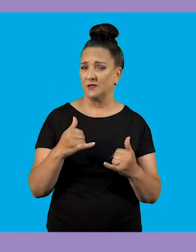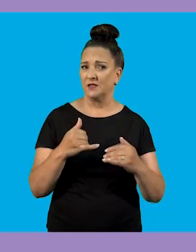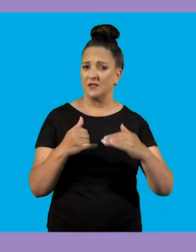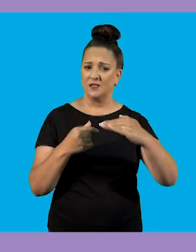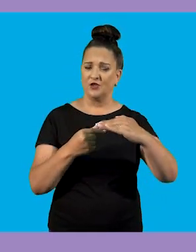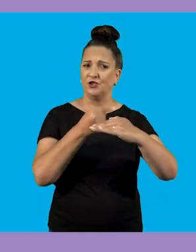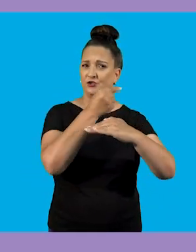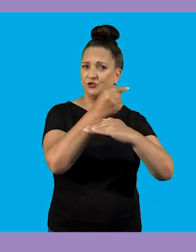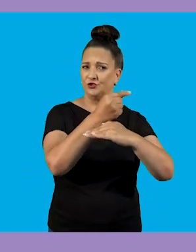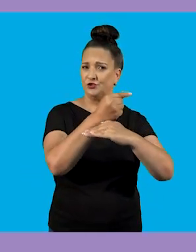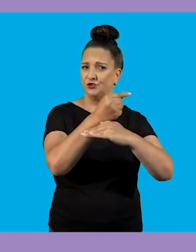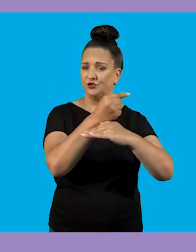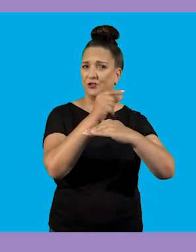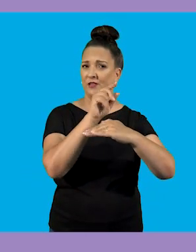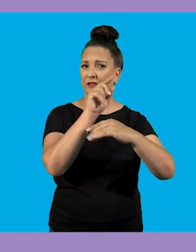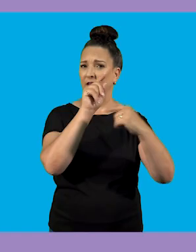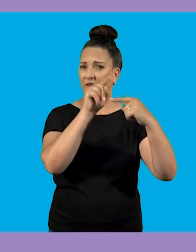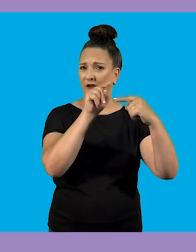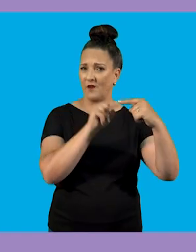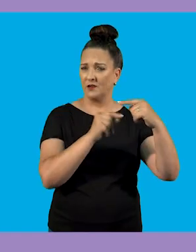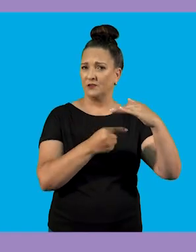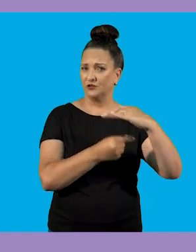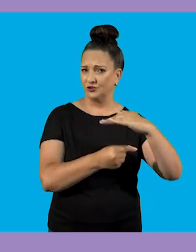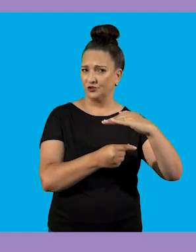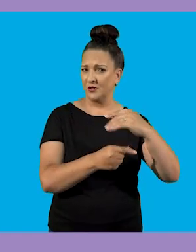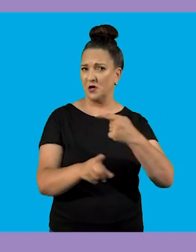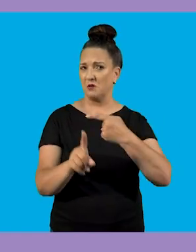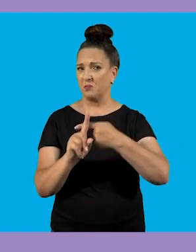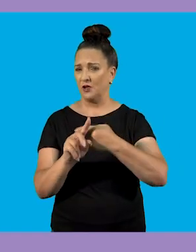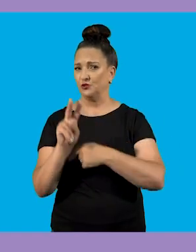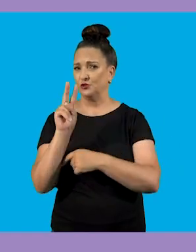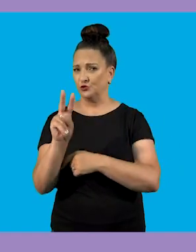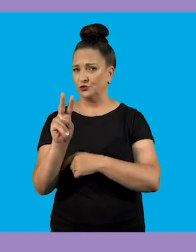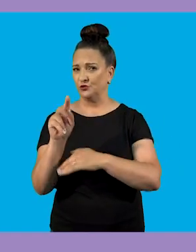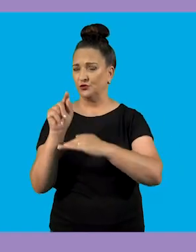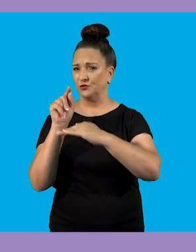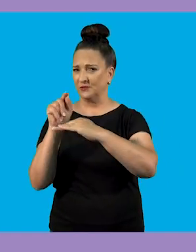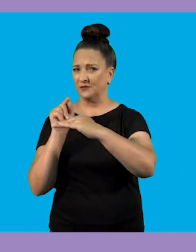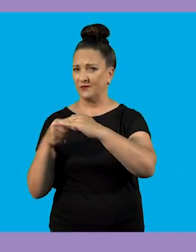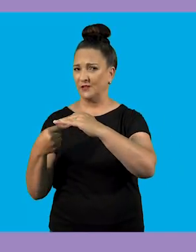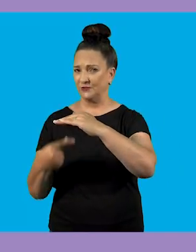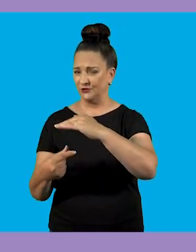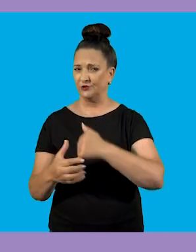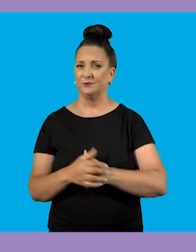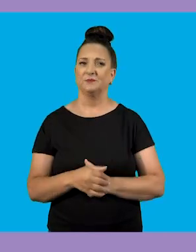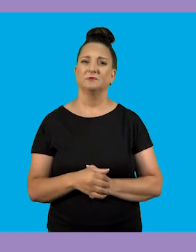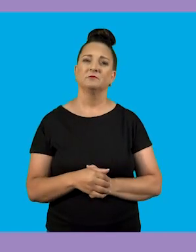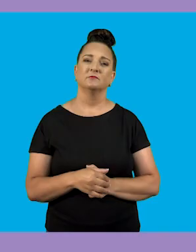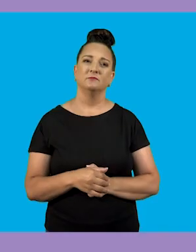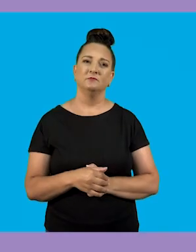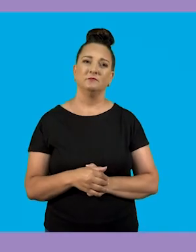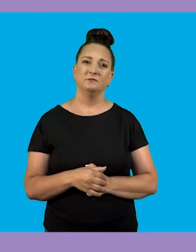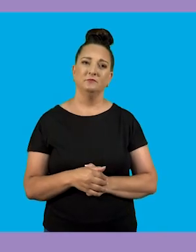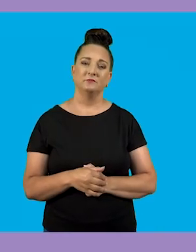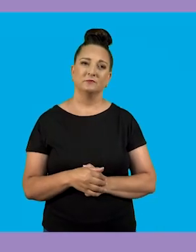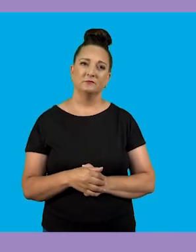to each of them. So that would be our g divided by g plus our 2 divided by g. And we